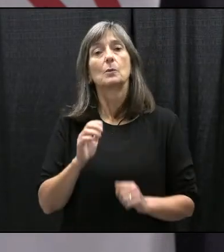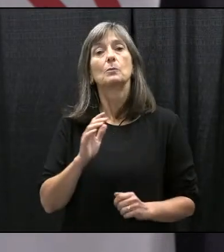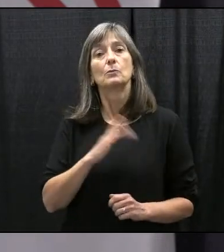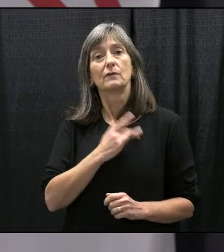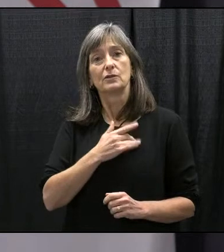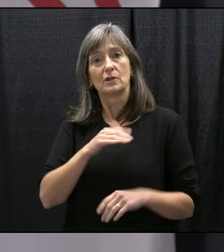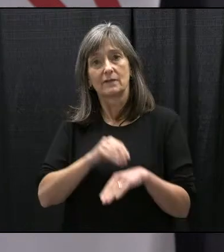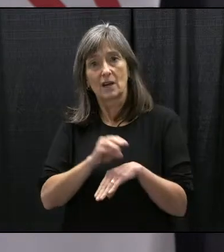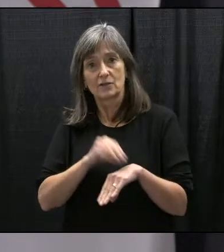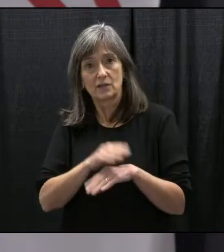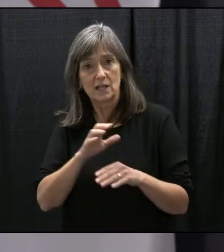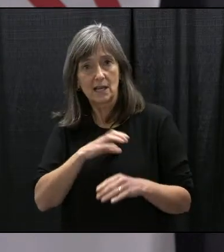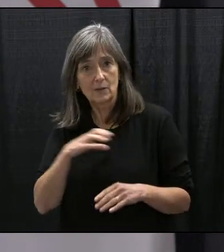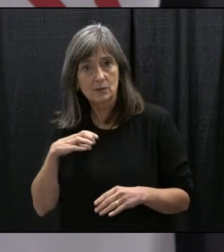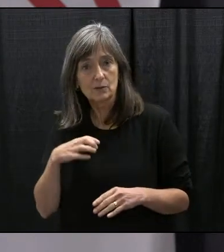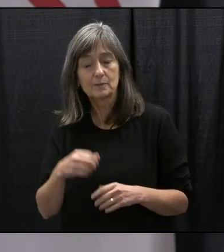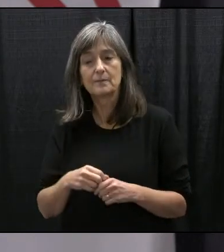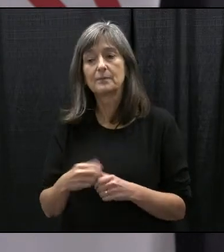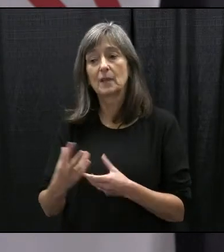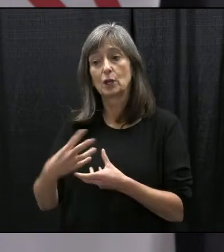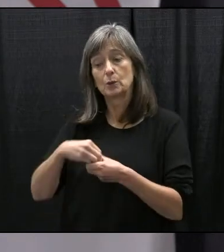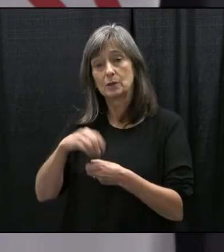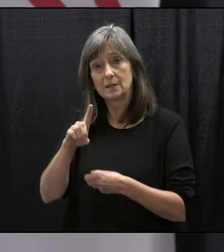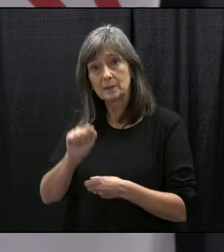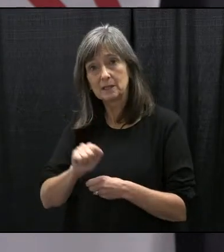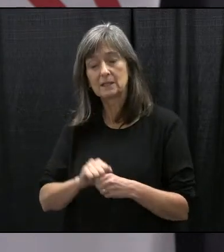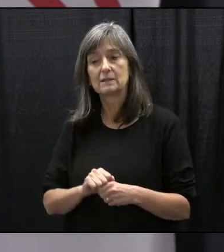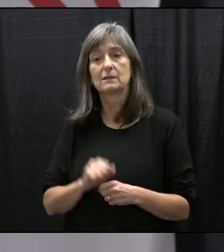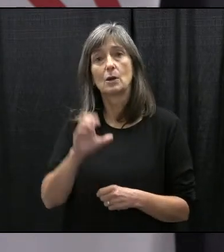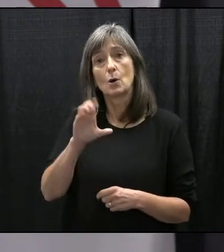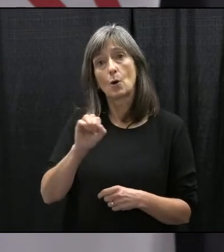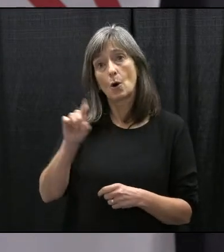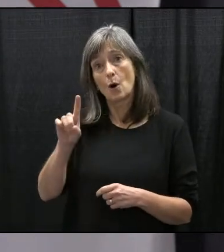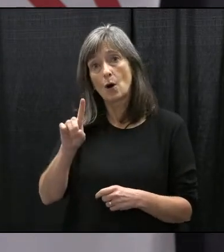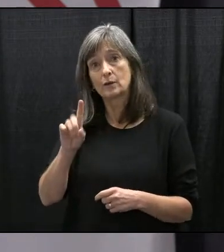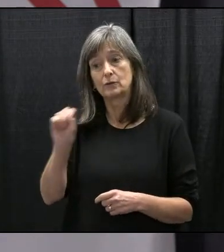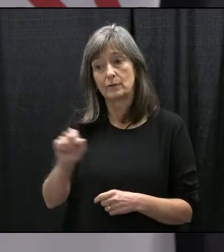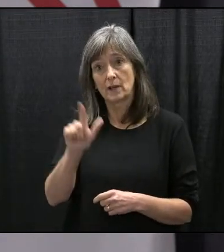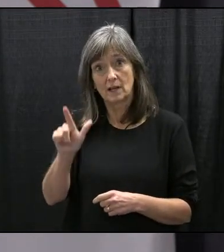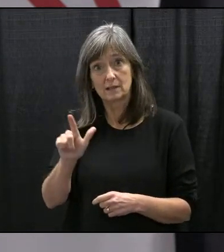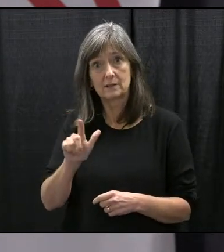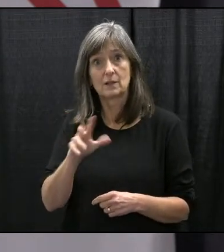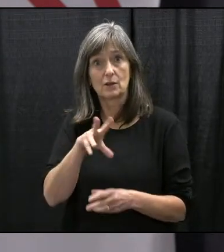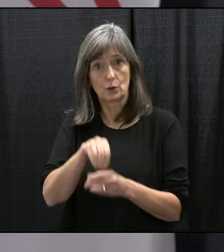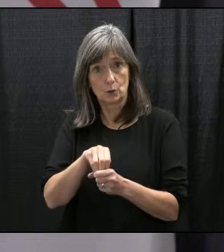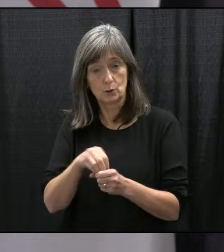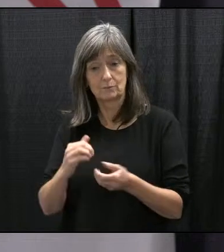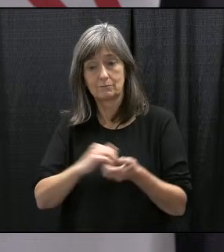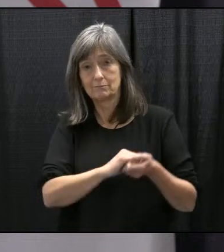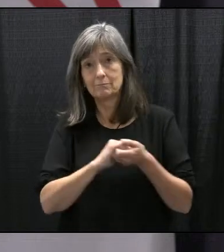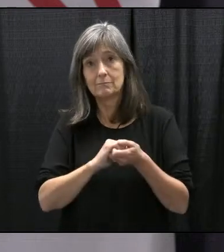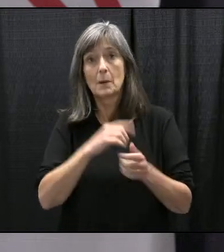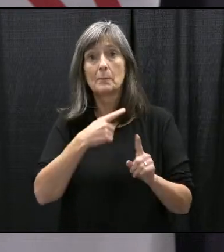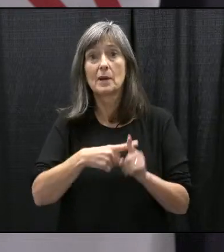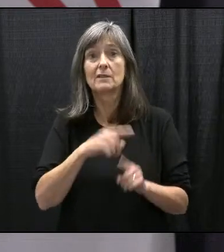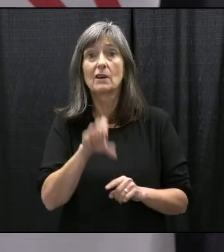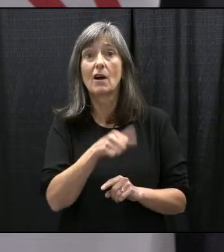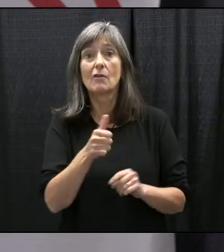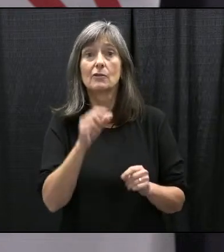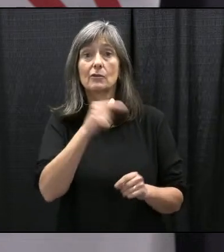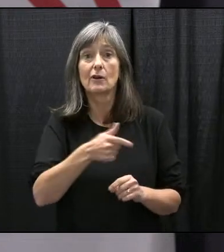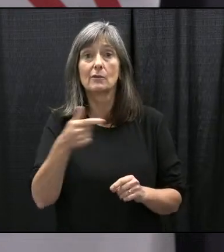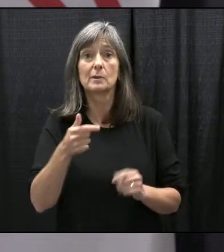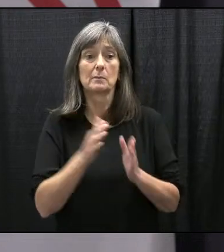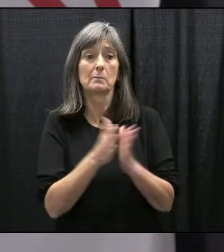of Persons with Disabilities and the Coalition of Persons with Disabilities Newfoundland and Labrador, as well as government's Public Engagement and